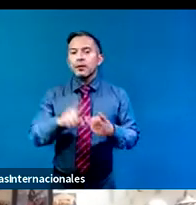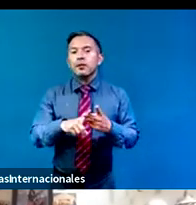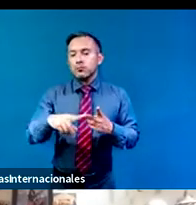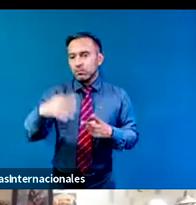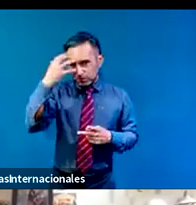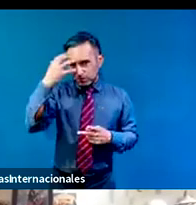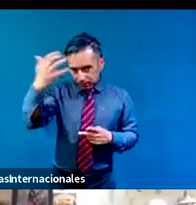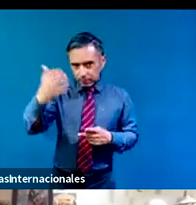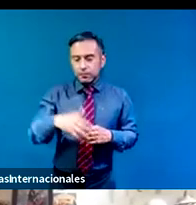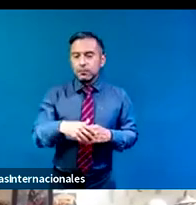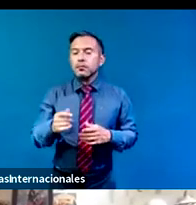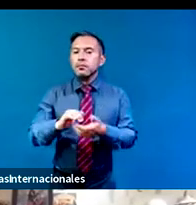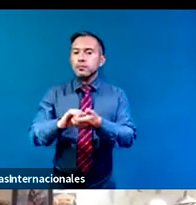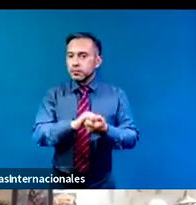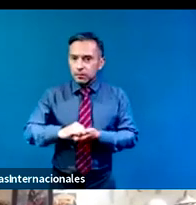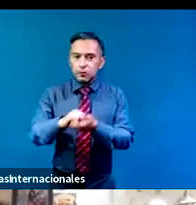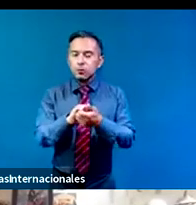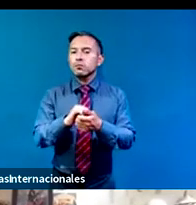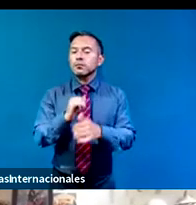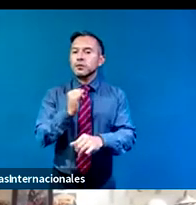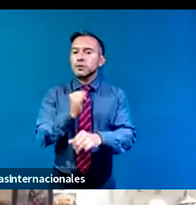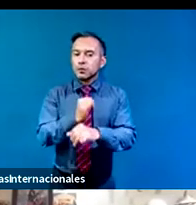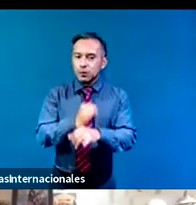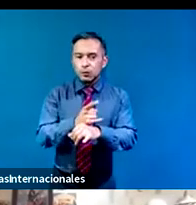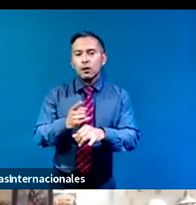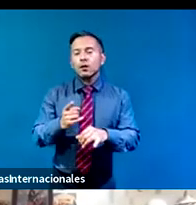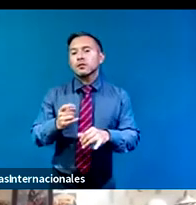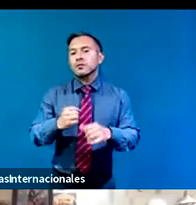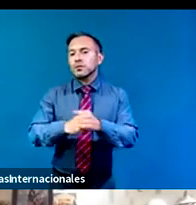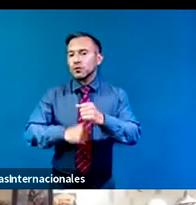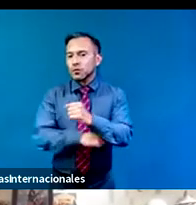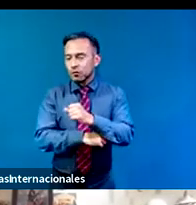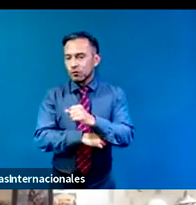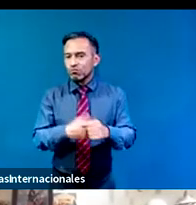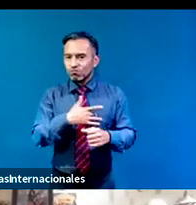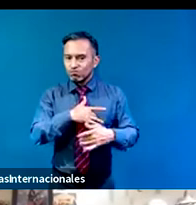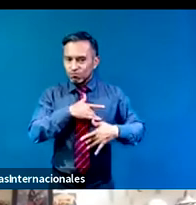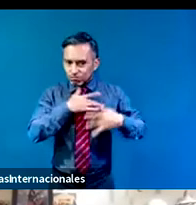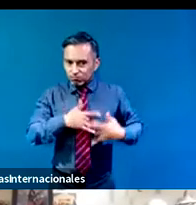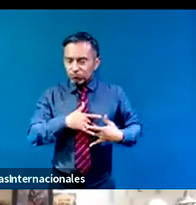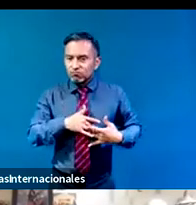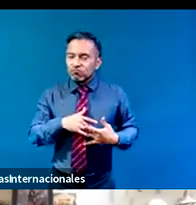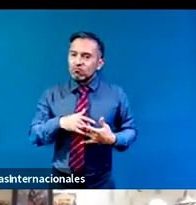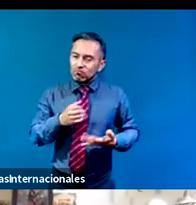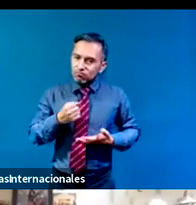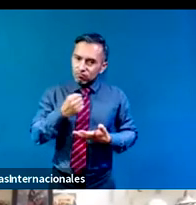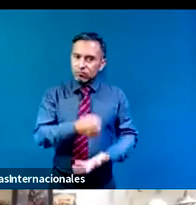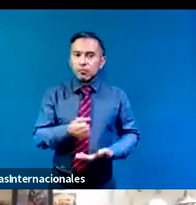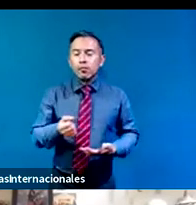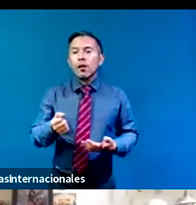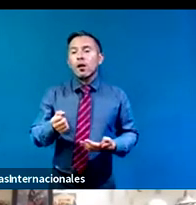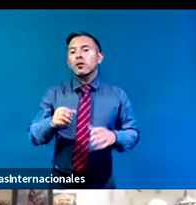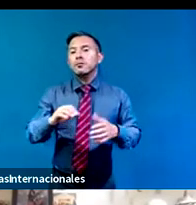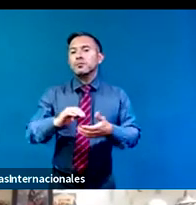philanthropies, activists, women's rights organizations, as well as youth-led organizations. And so the same